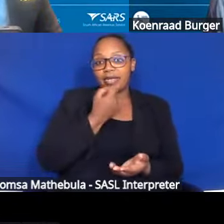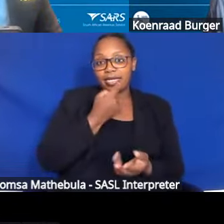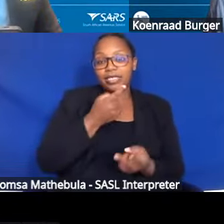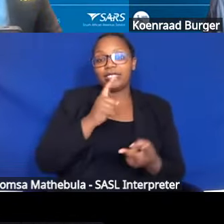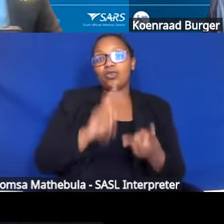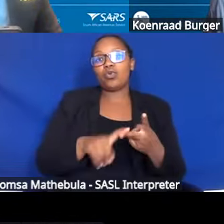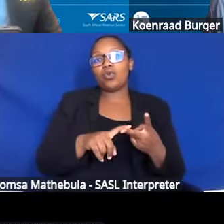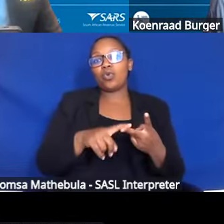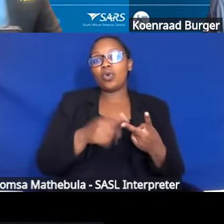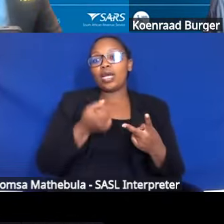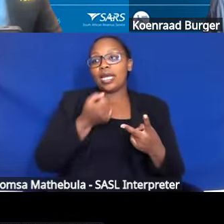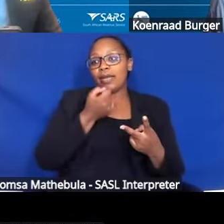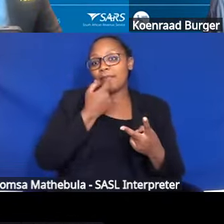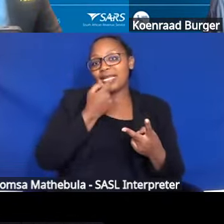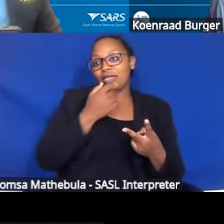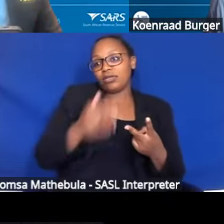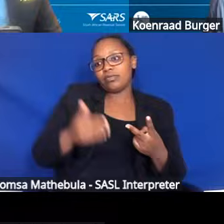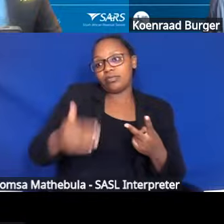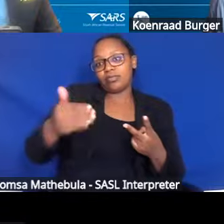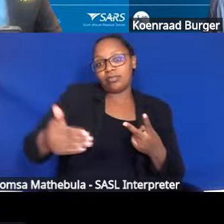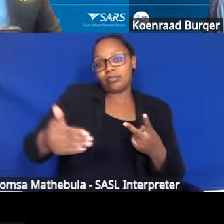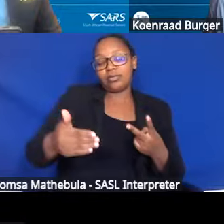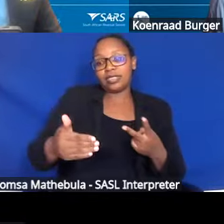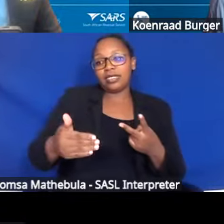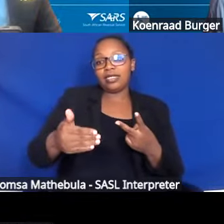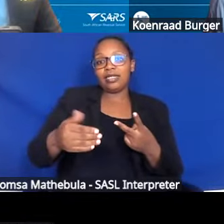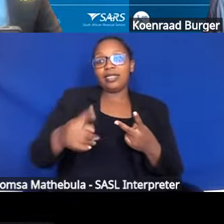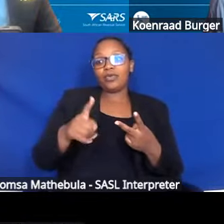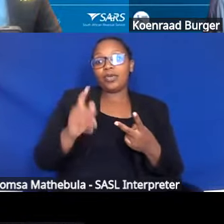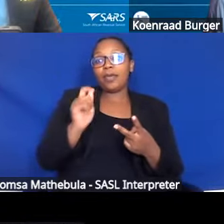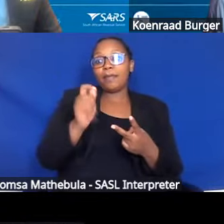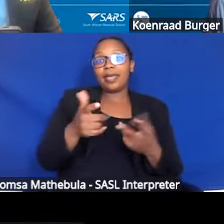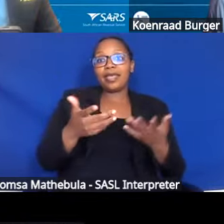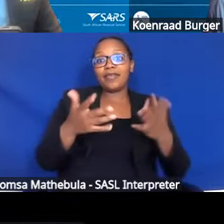medication/treatments that we have paid out of our pocket